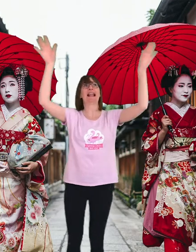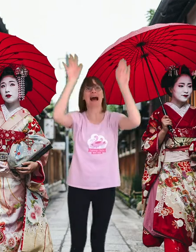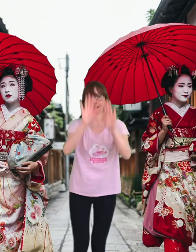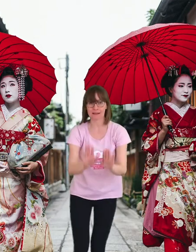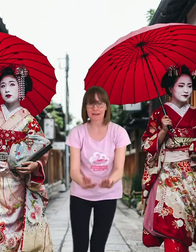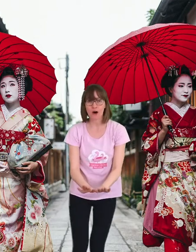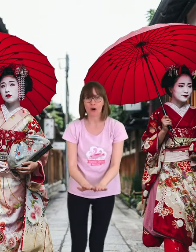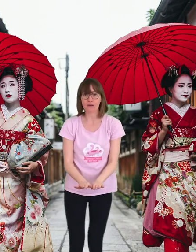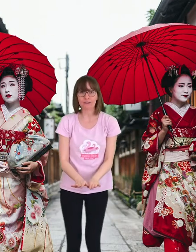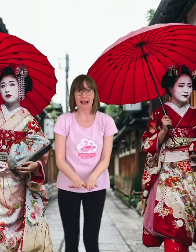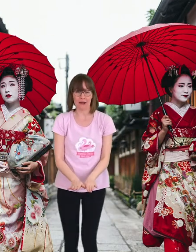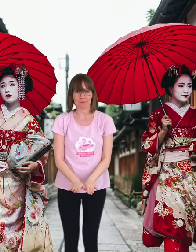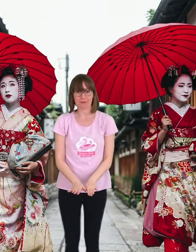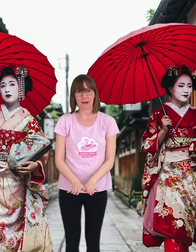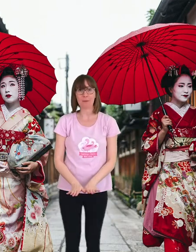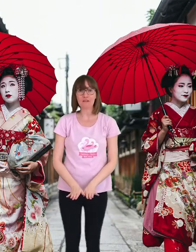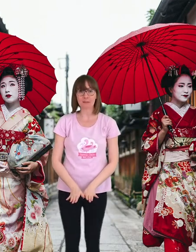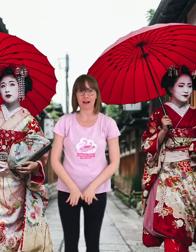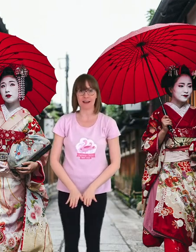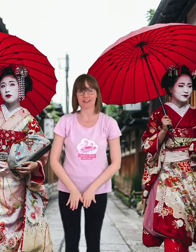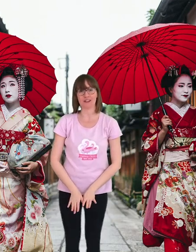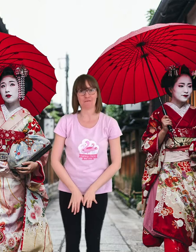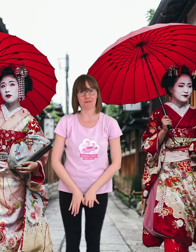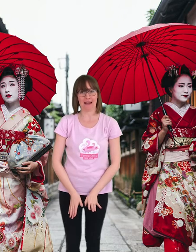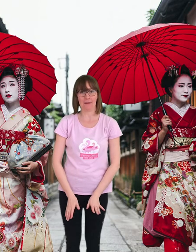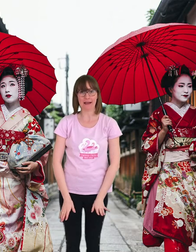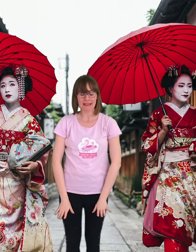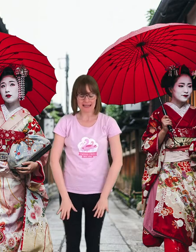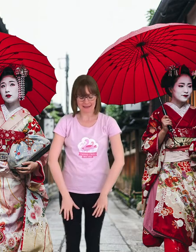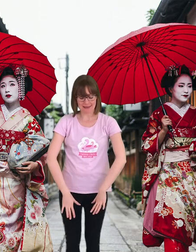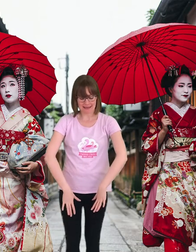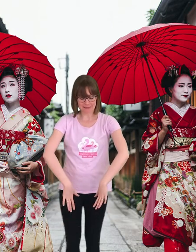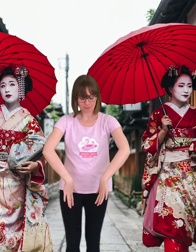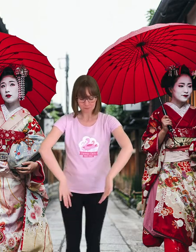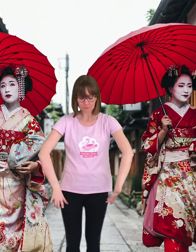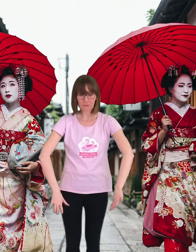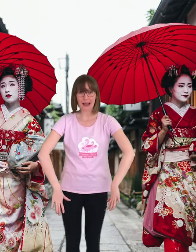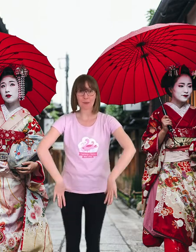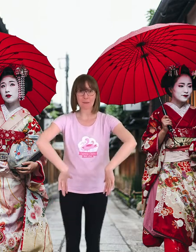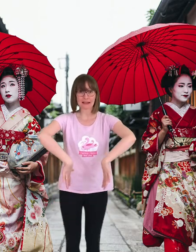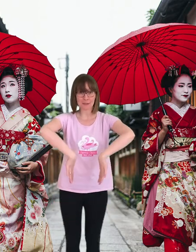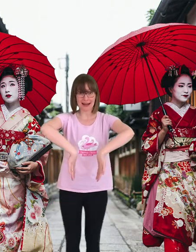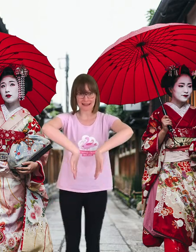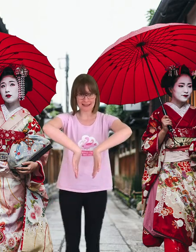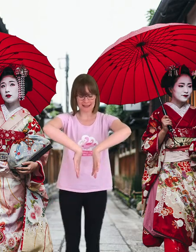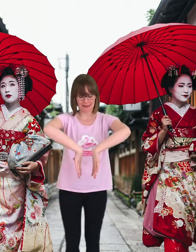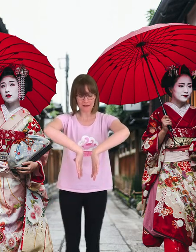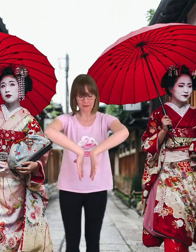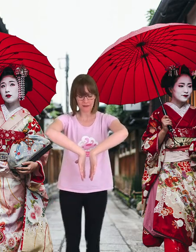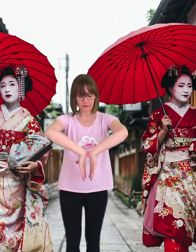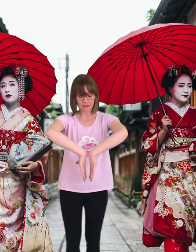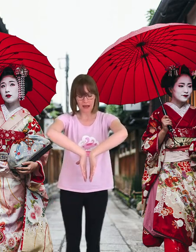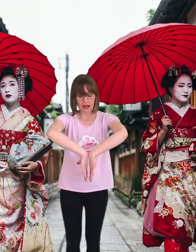goes and lands on a flower. Now, a movement I like to do for a flower is like this. I bring the backs of my hands